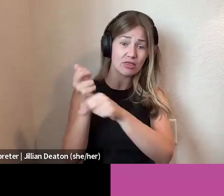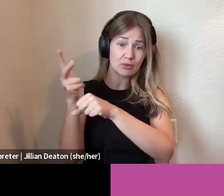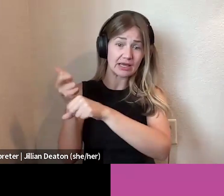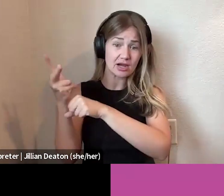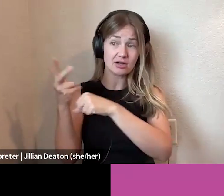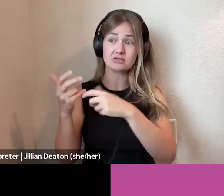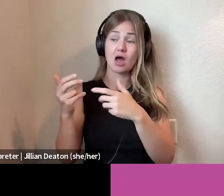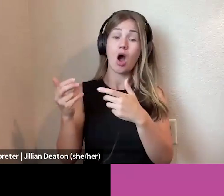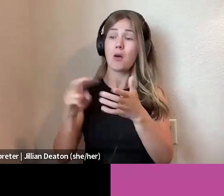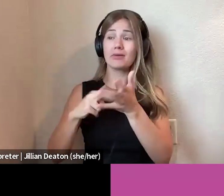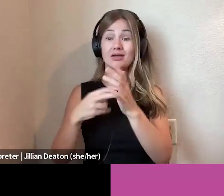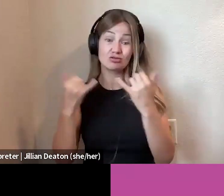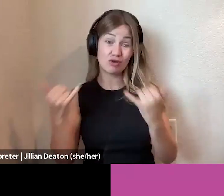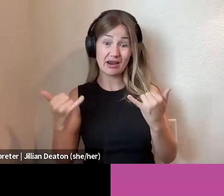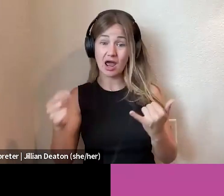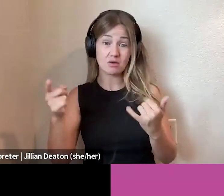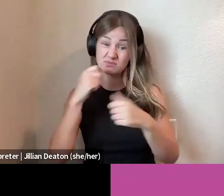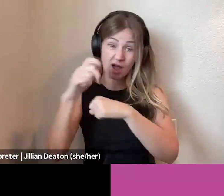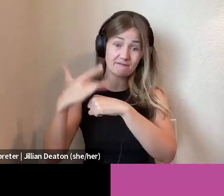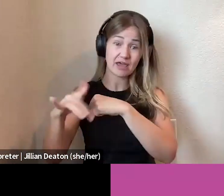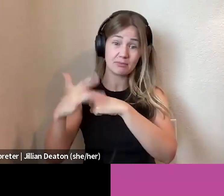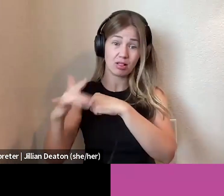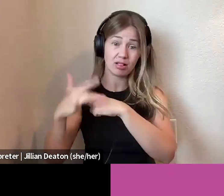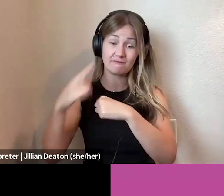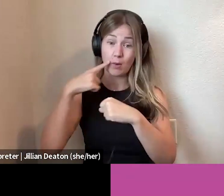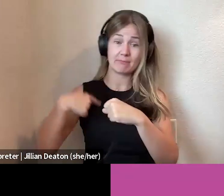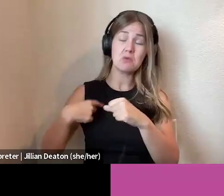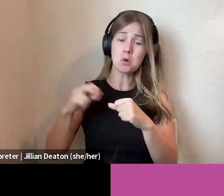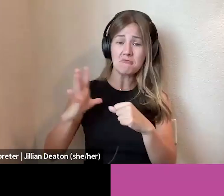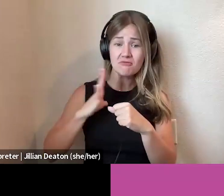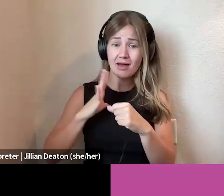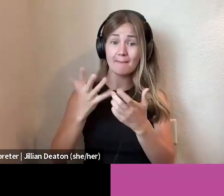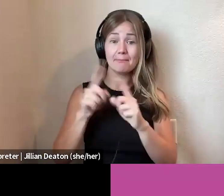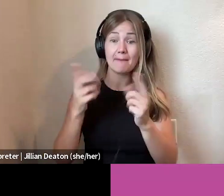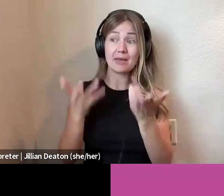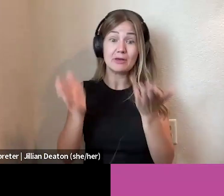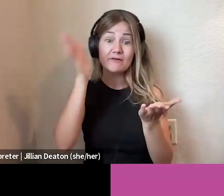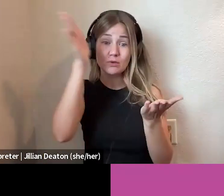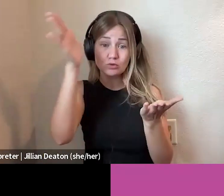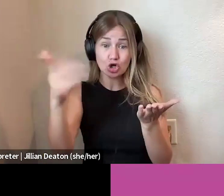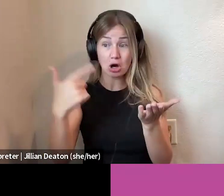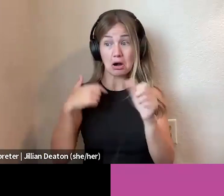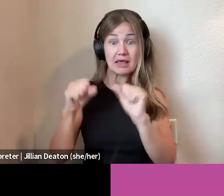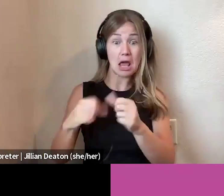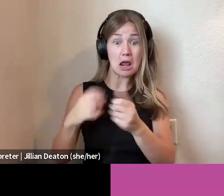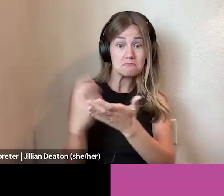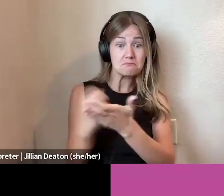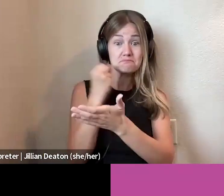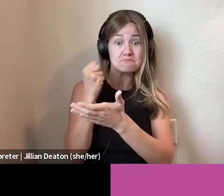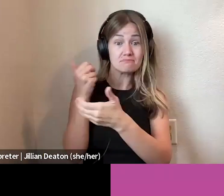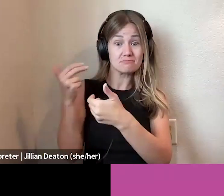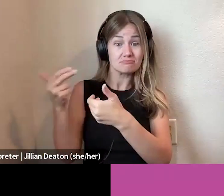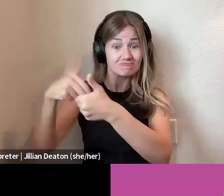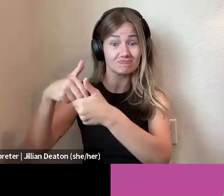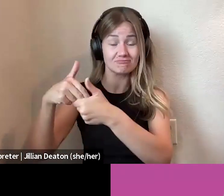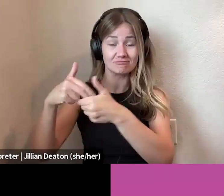on why it is invite only and if there is even an opportunity, that could also be useful to you. So just